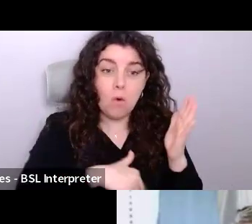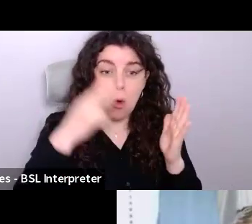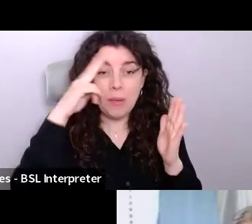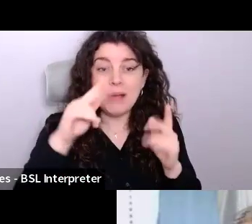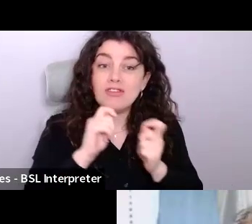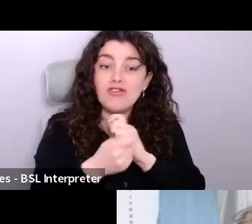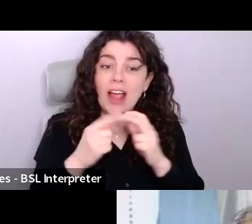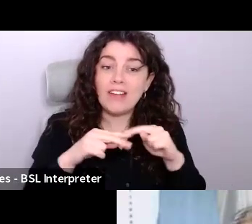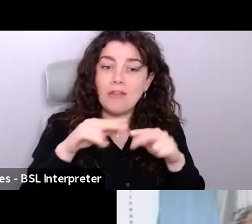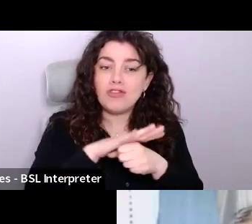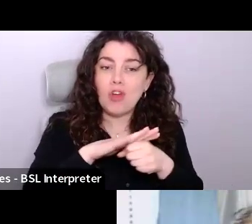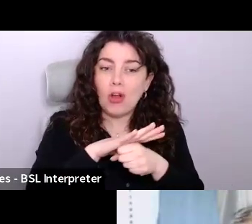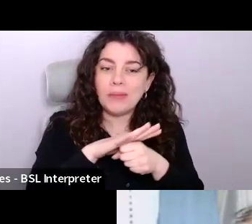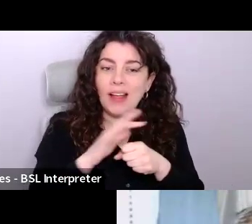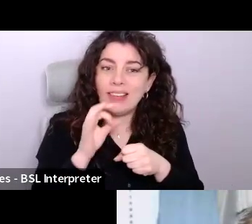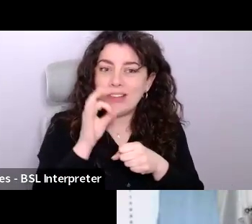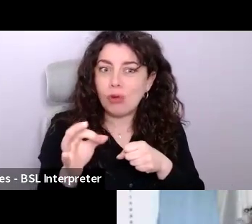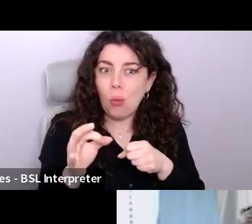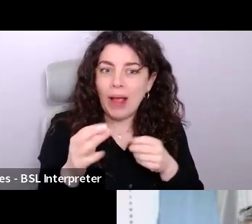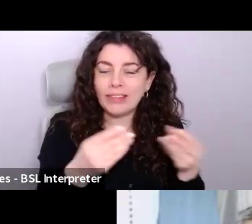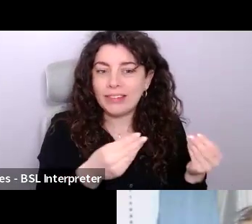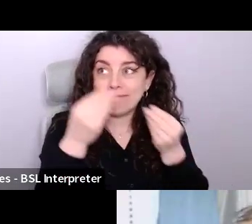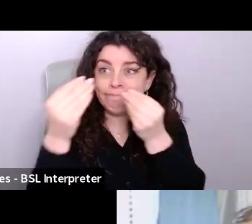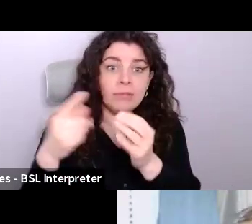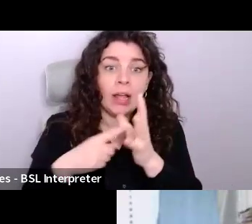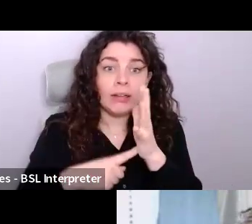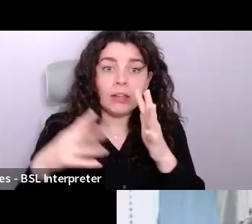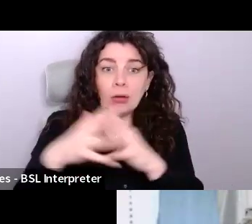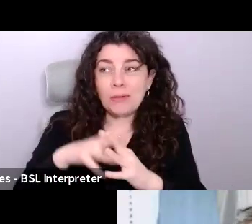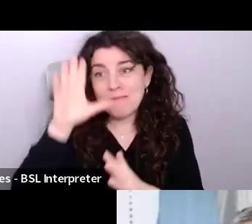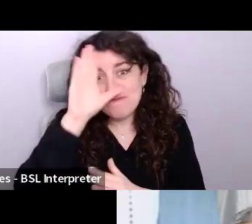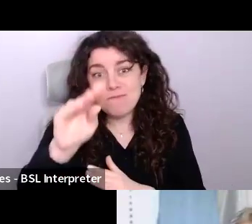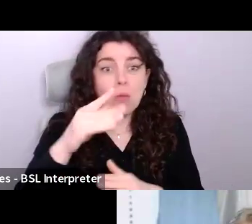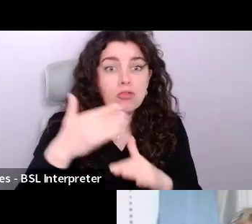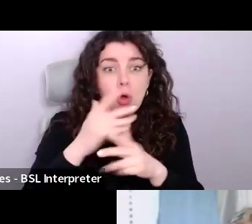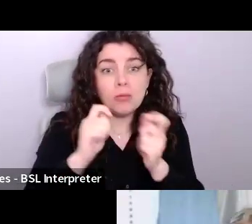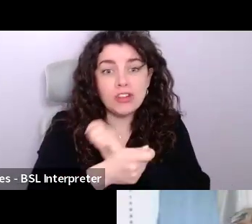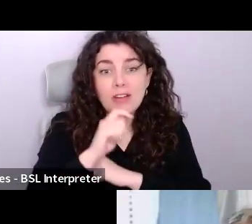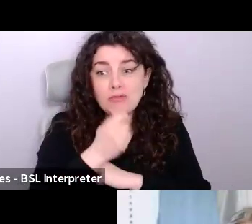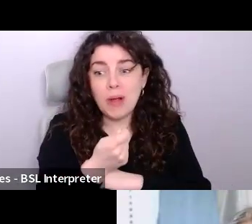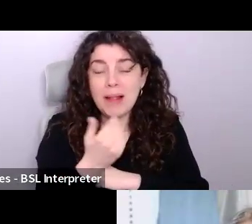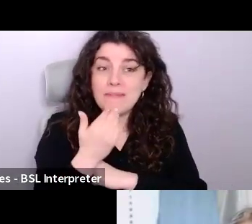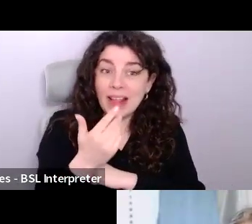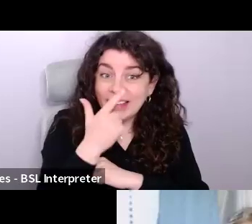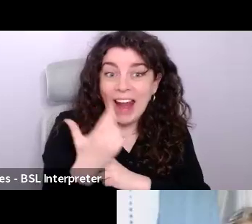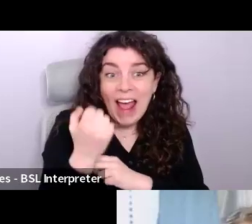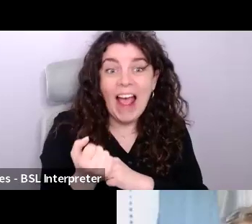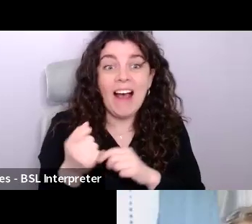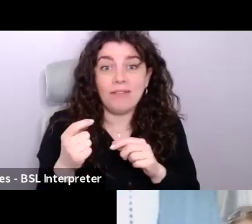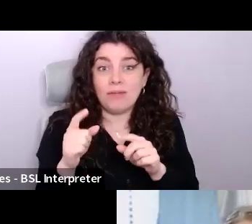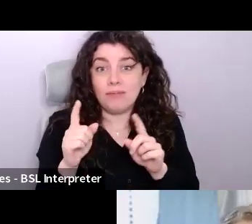circumstances request to Access to Work to tell them you're changing jobs. Can I please have what I had before,